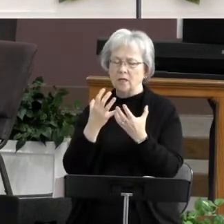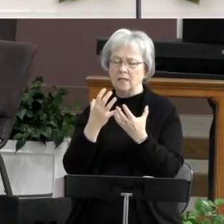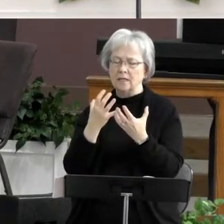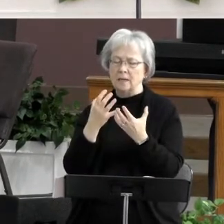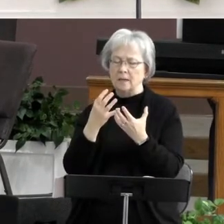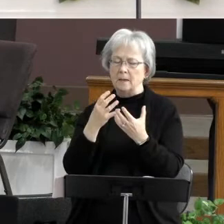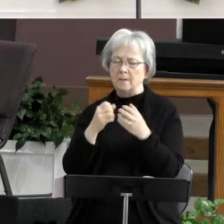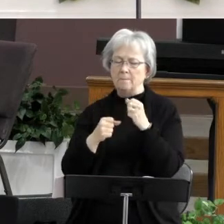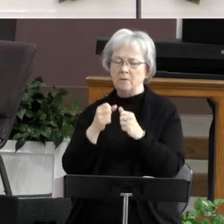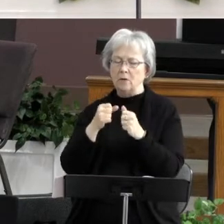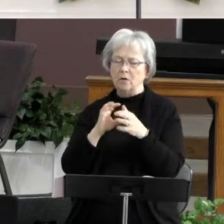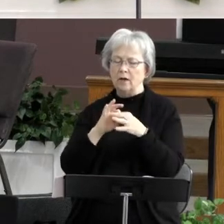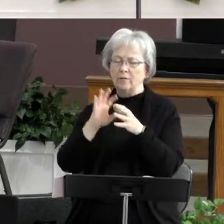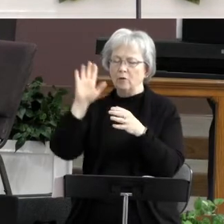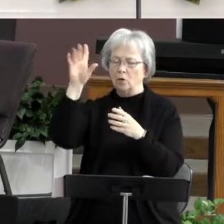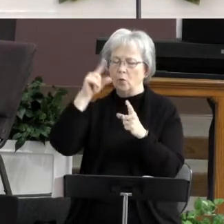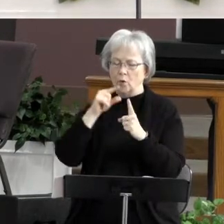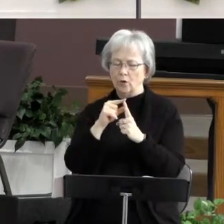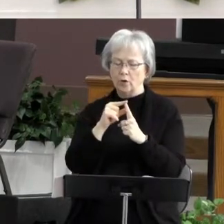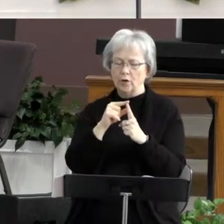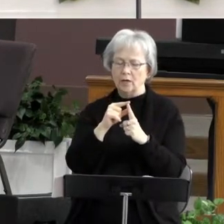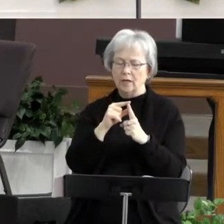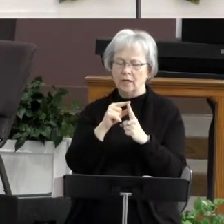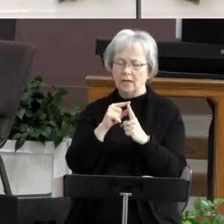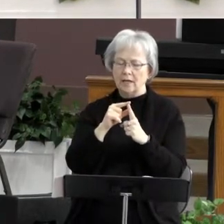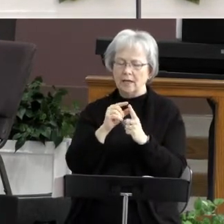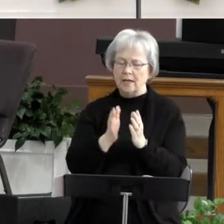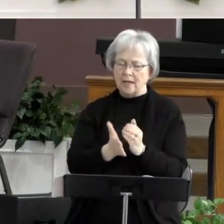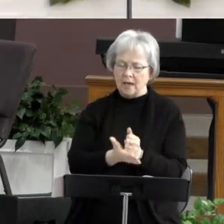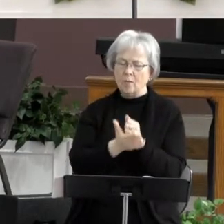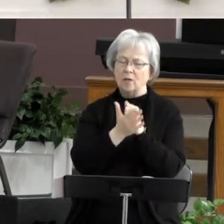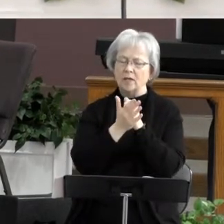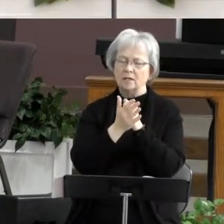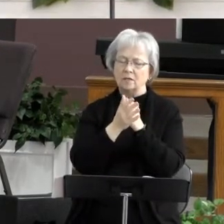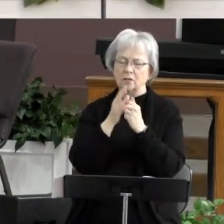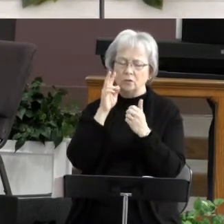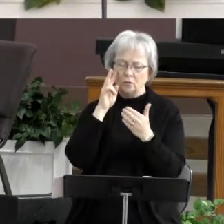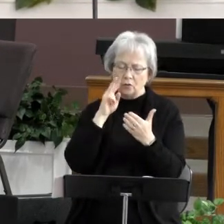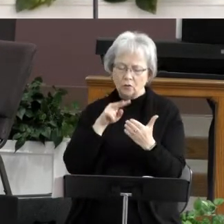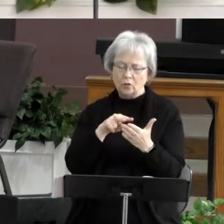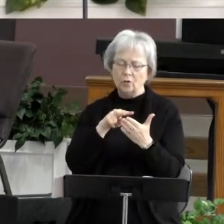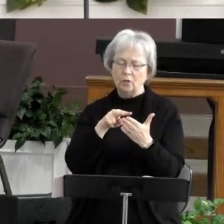thereby. Help us to engage in your Word.